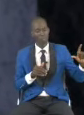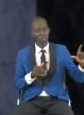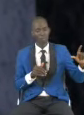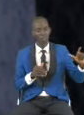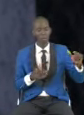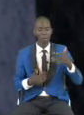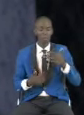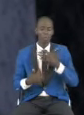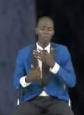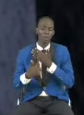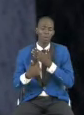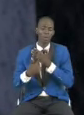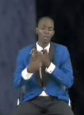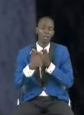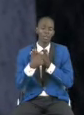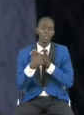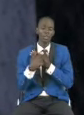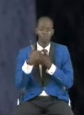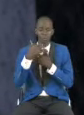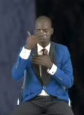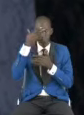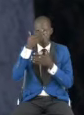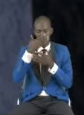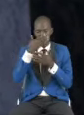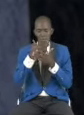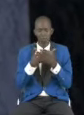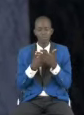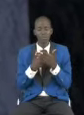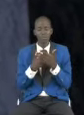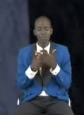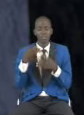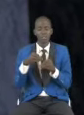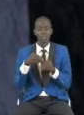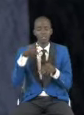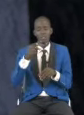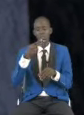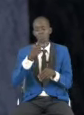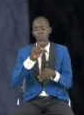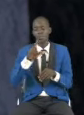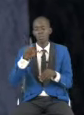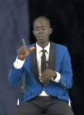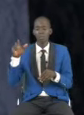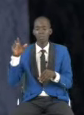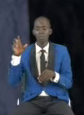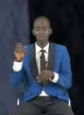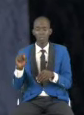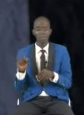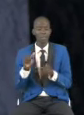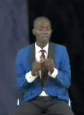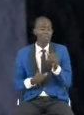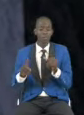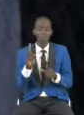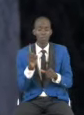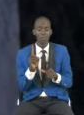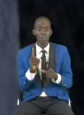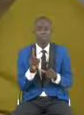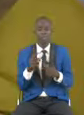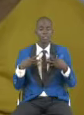back, front, in the halls, everywhere,